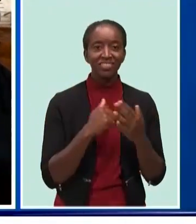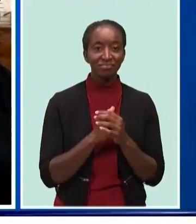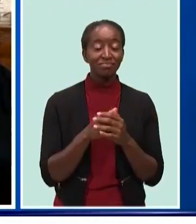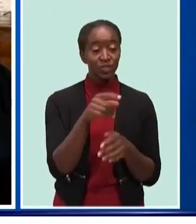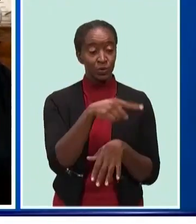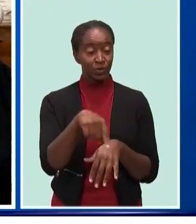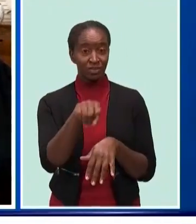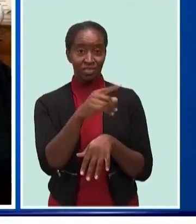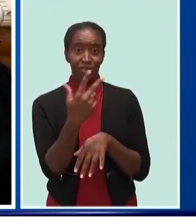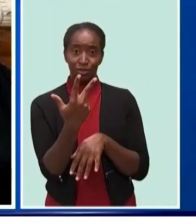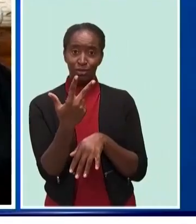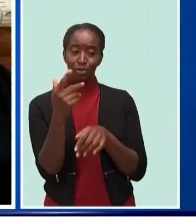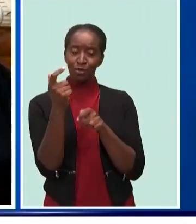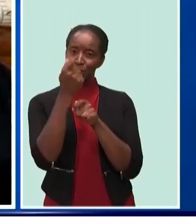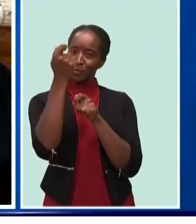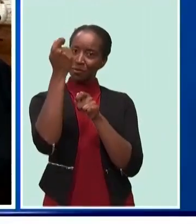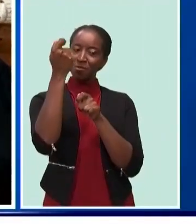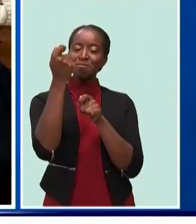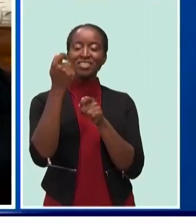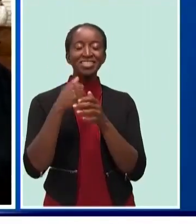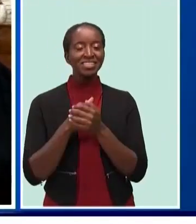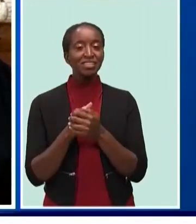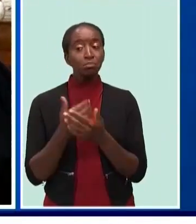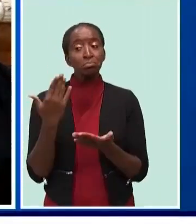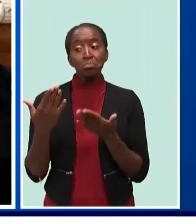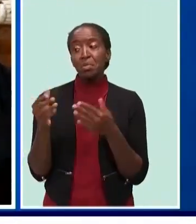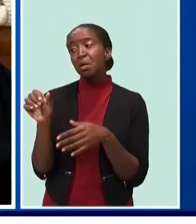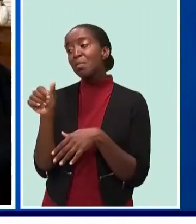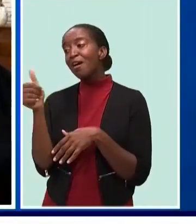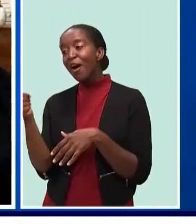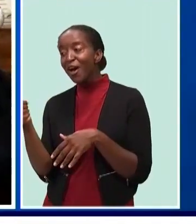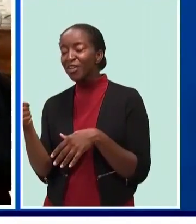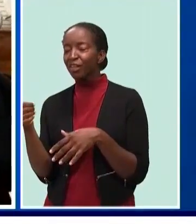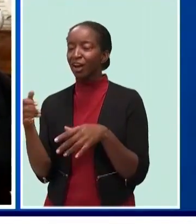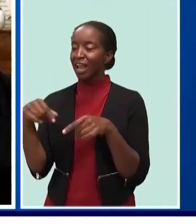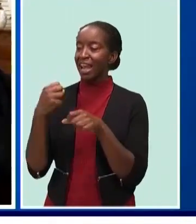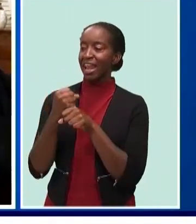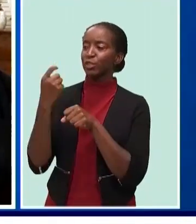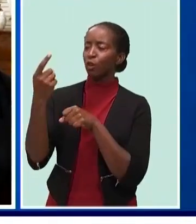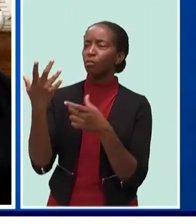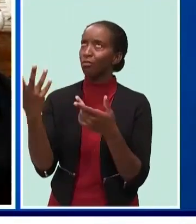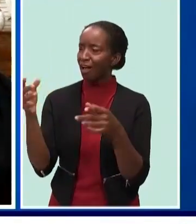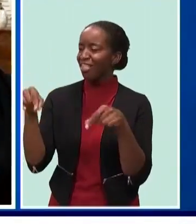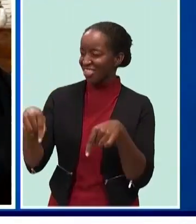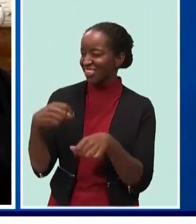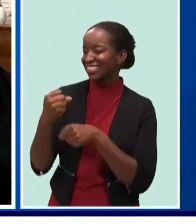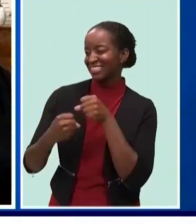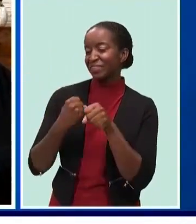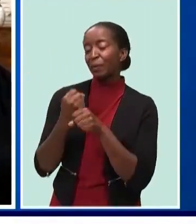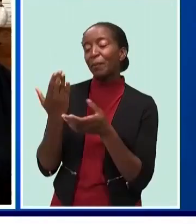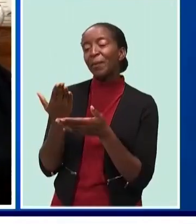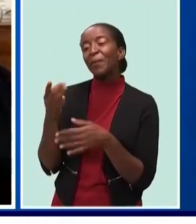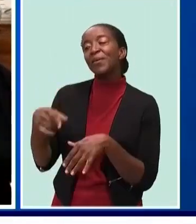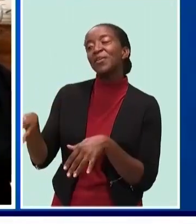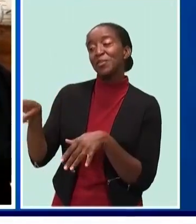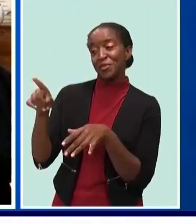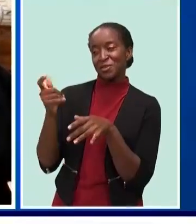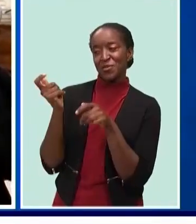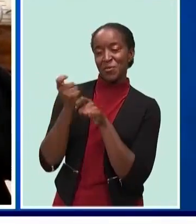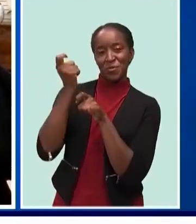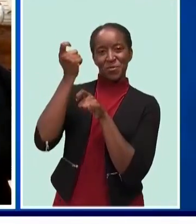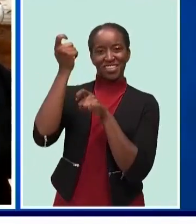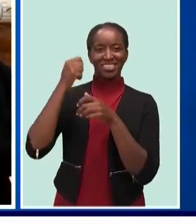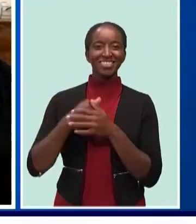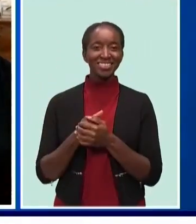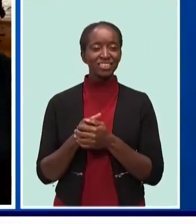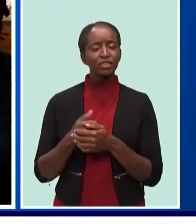with us last year, next year may be your chance, or this year may be your chance, so don't feel too bad. But we want to say